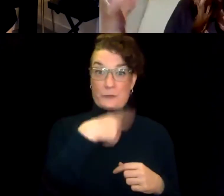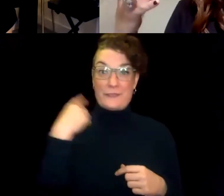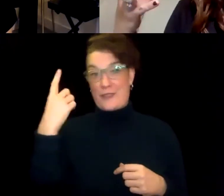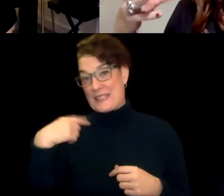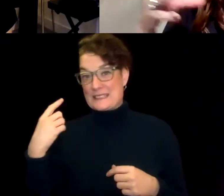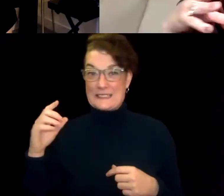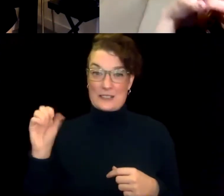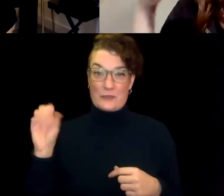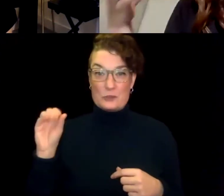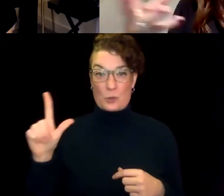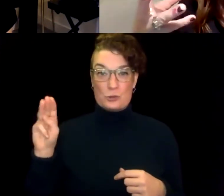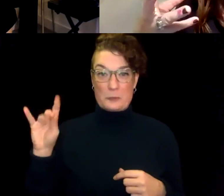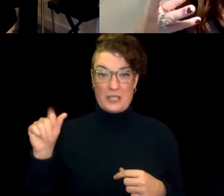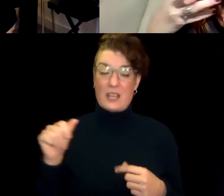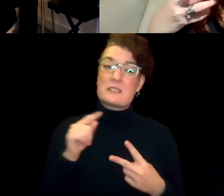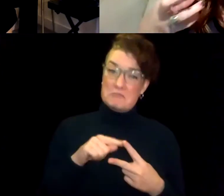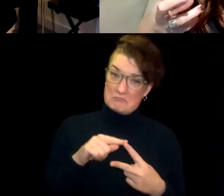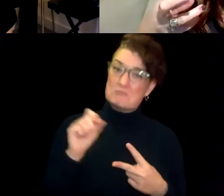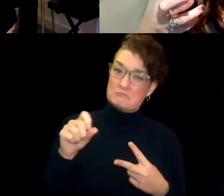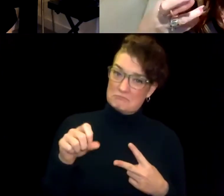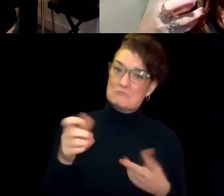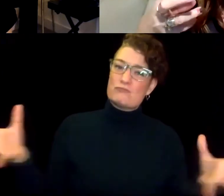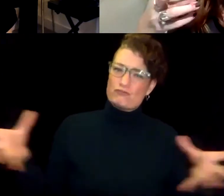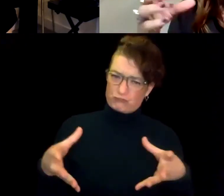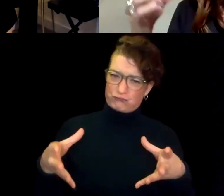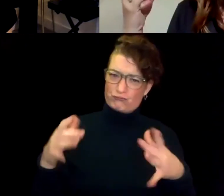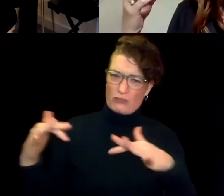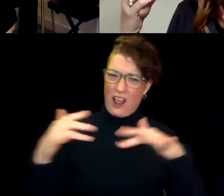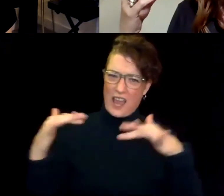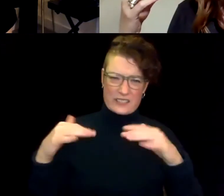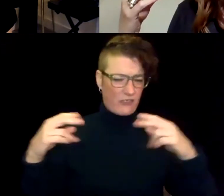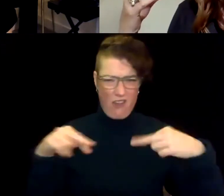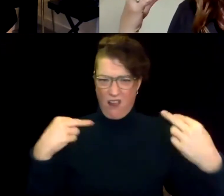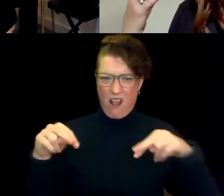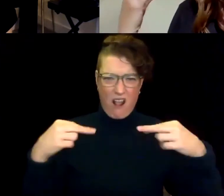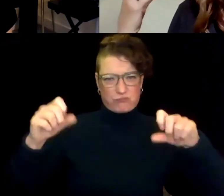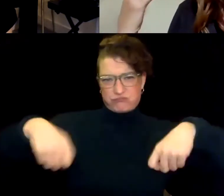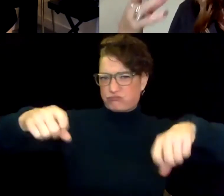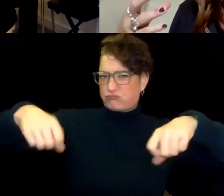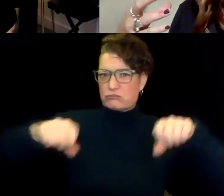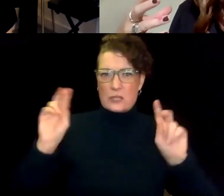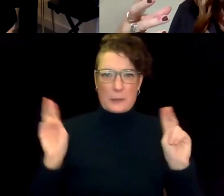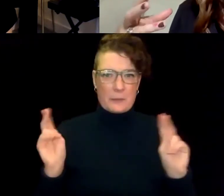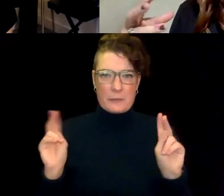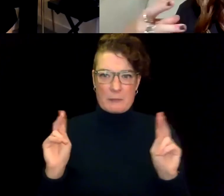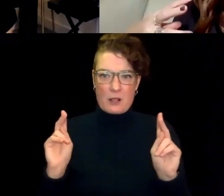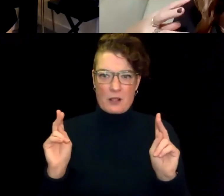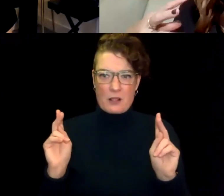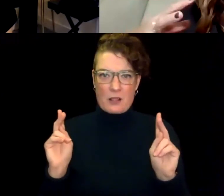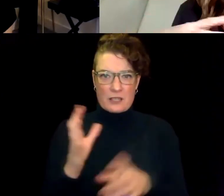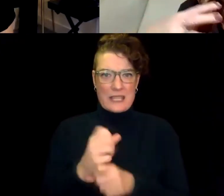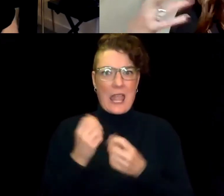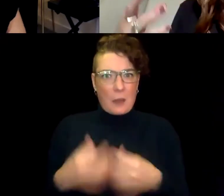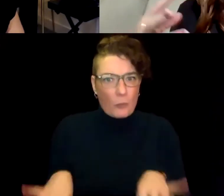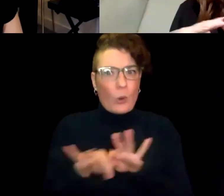one hand, it does do this work of collectivizing, and people get really important